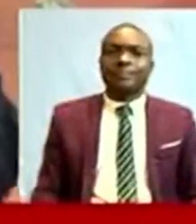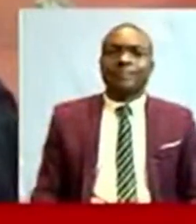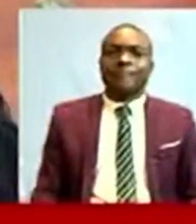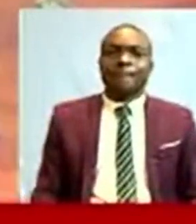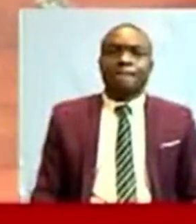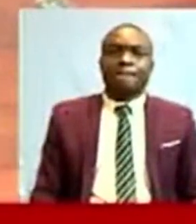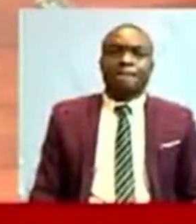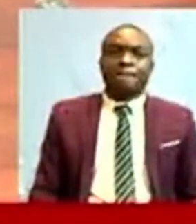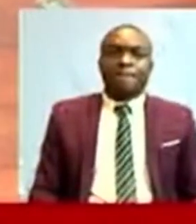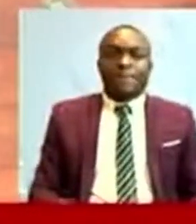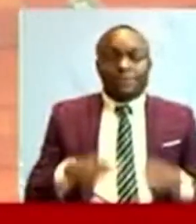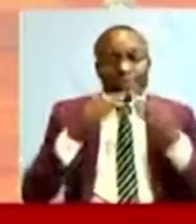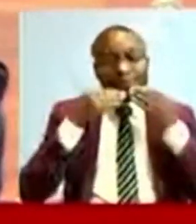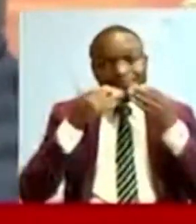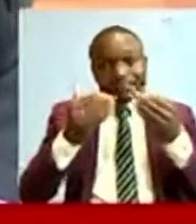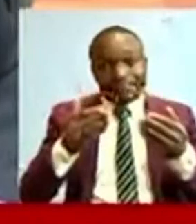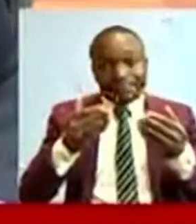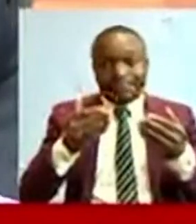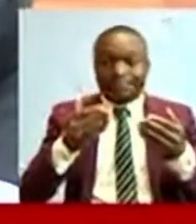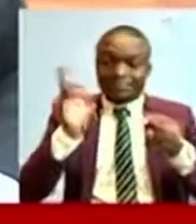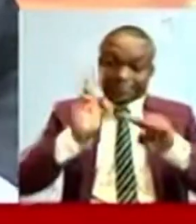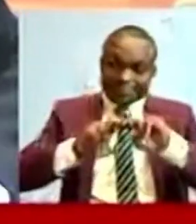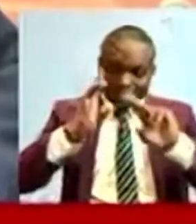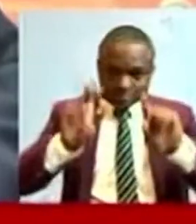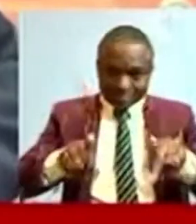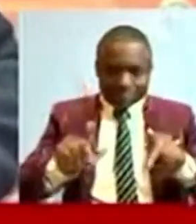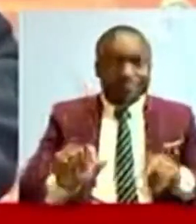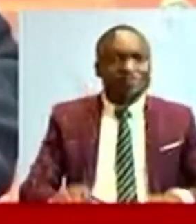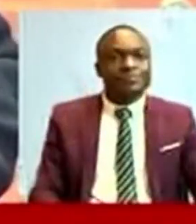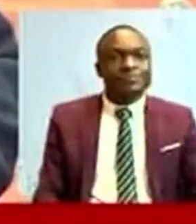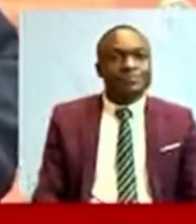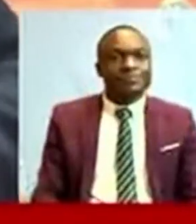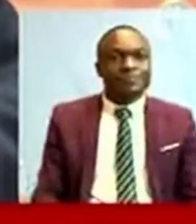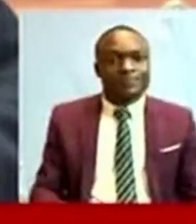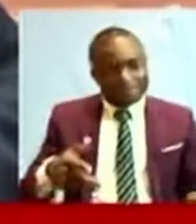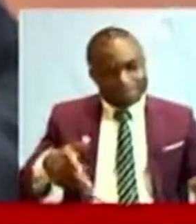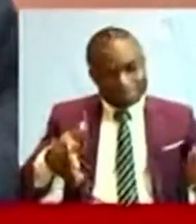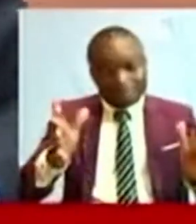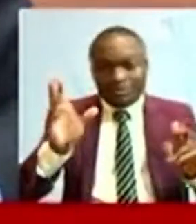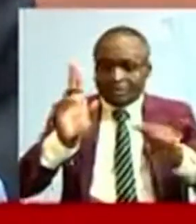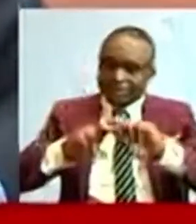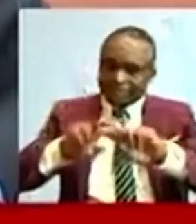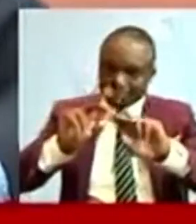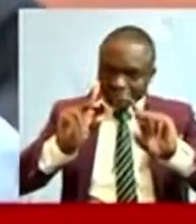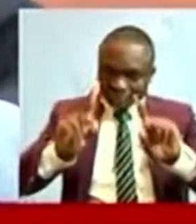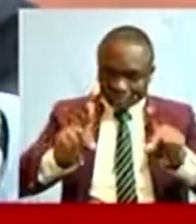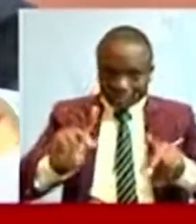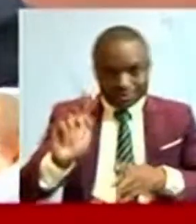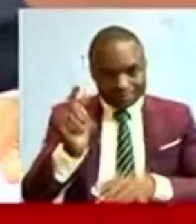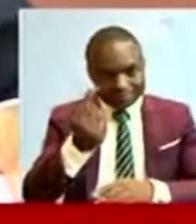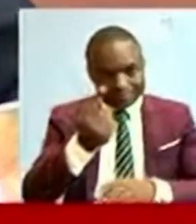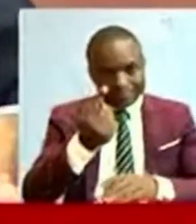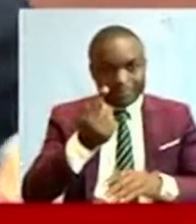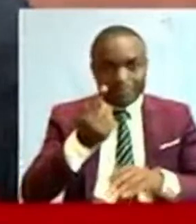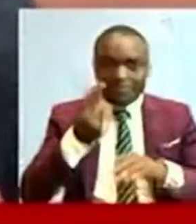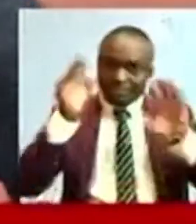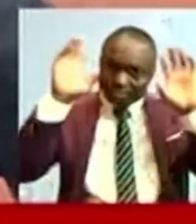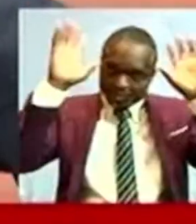Yeah, so thank you very much, Chairperson. Allow me, Chairperson, first to commend the team